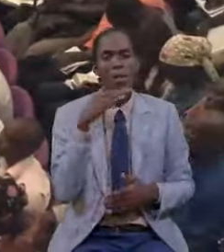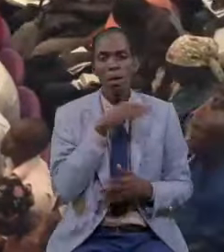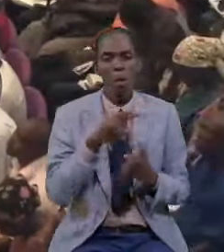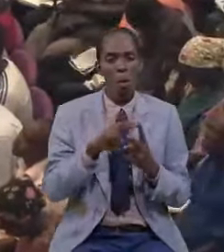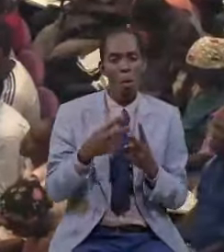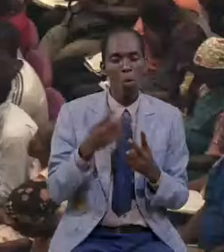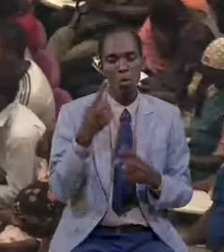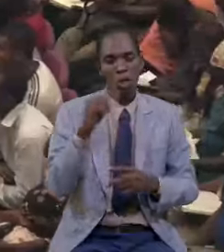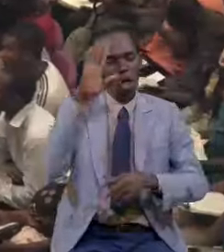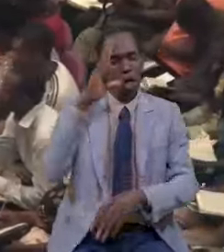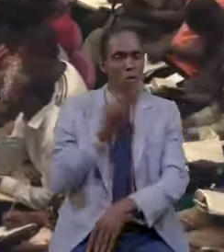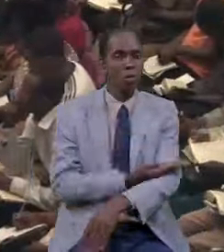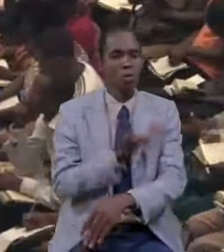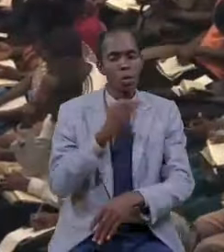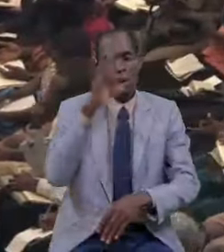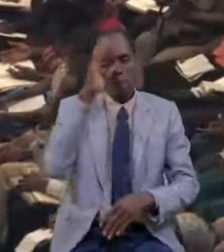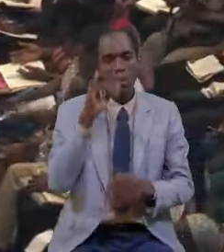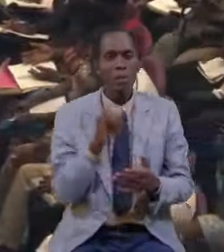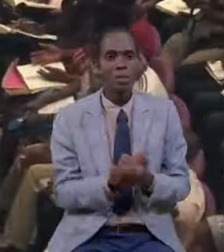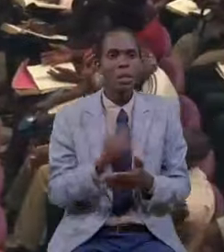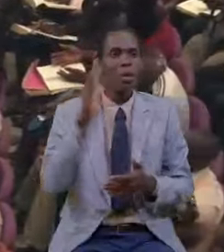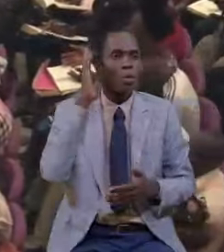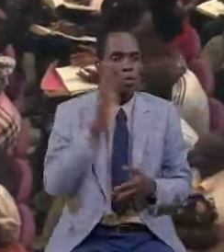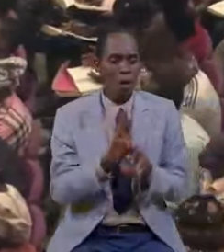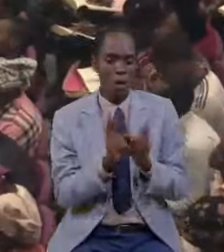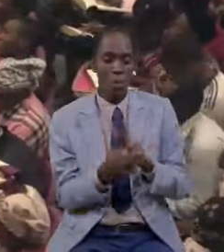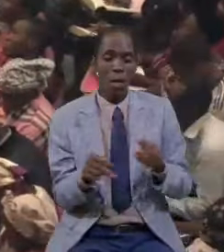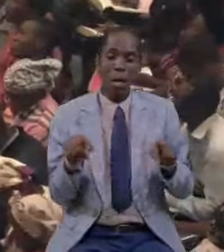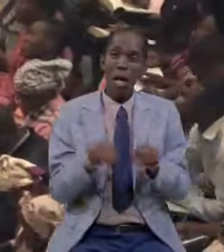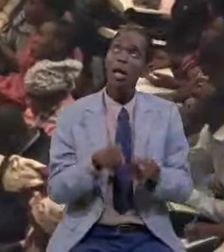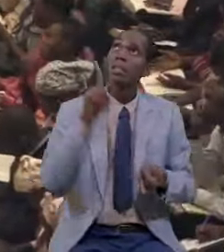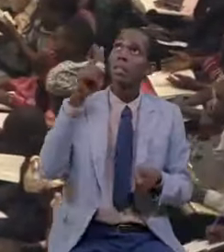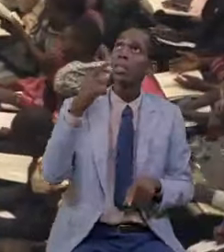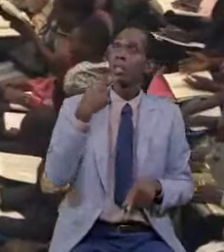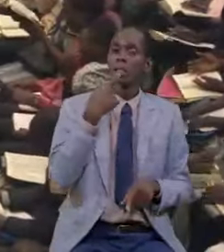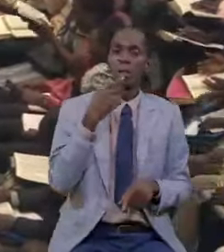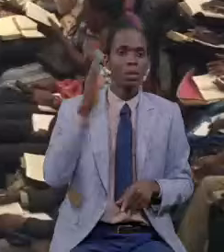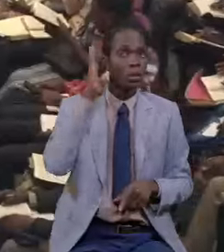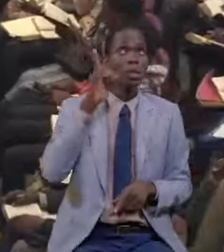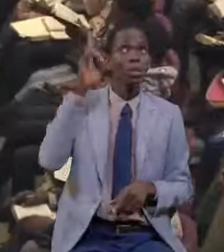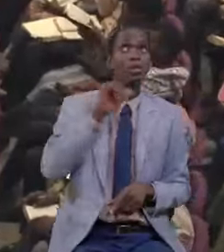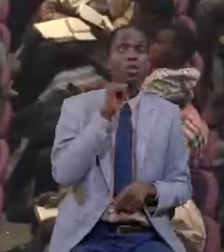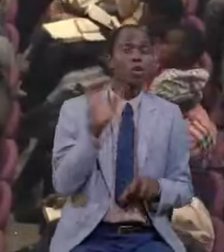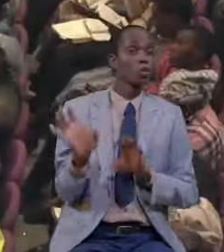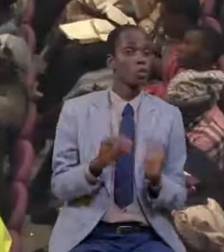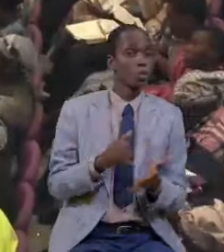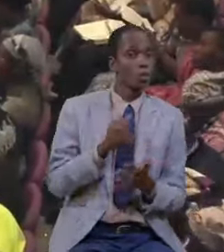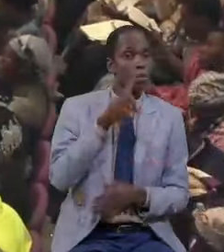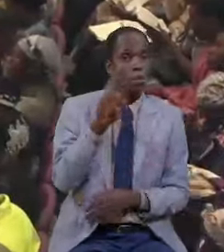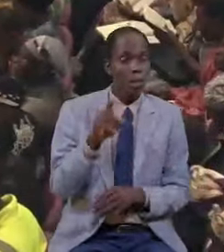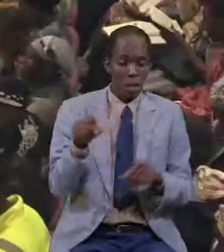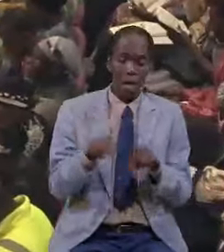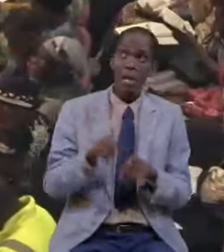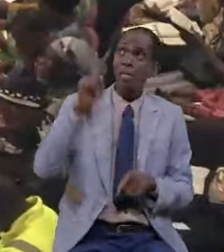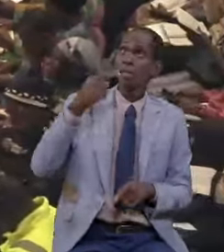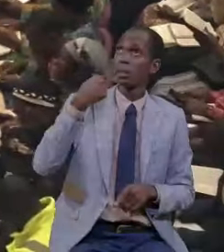man that he should repent. As he said, and shall he not do it? As he said, and shall he not